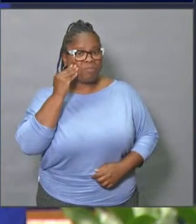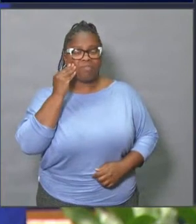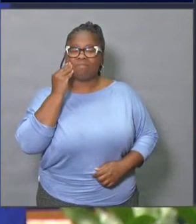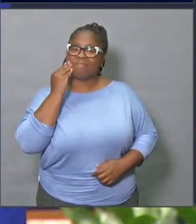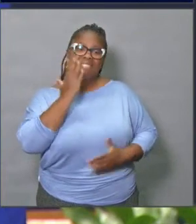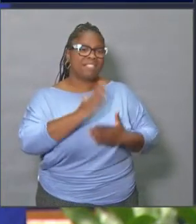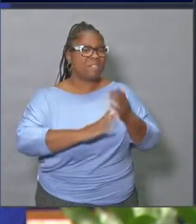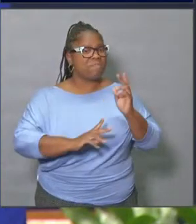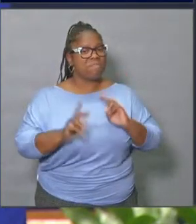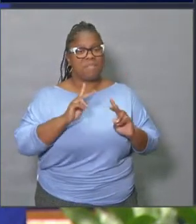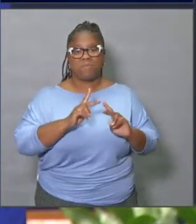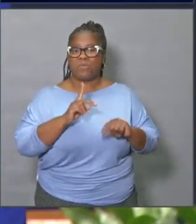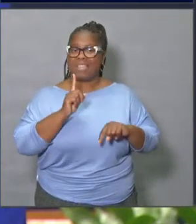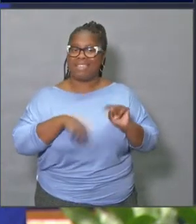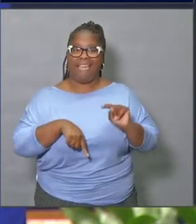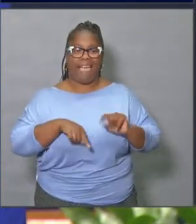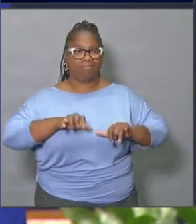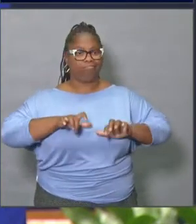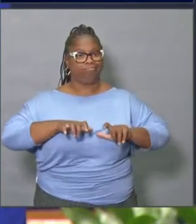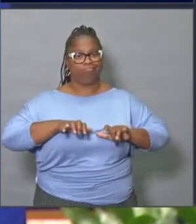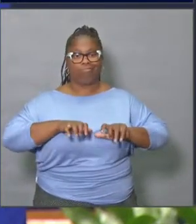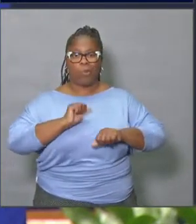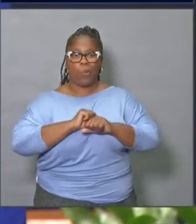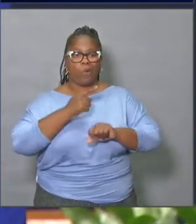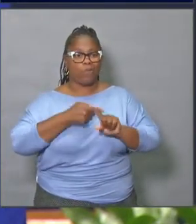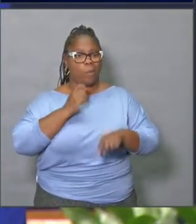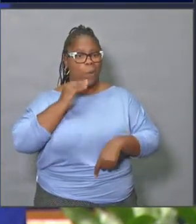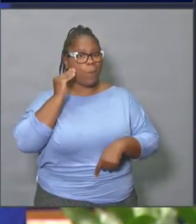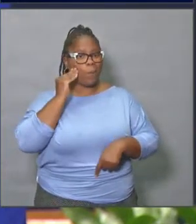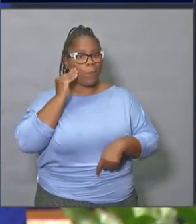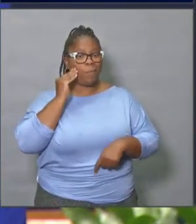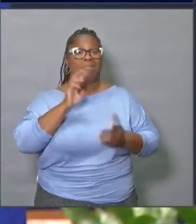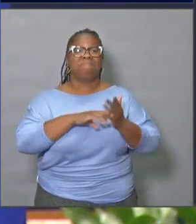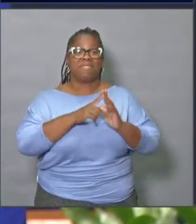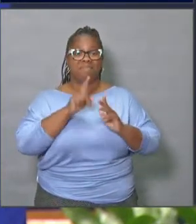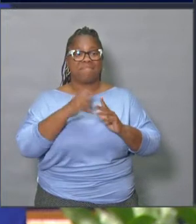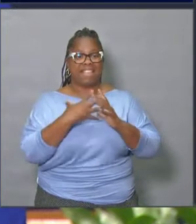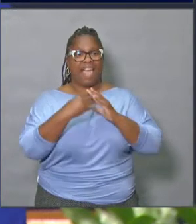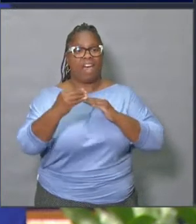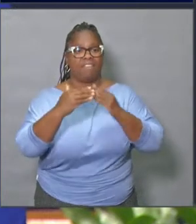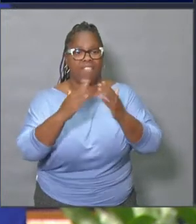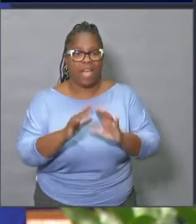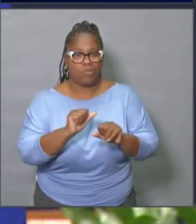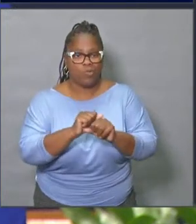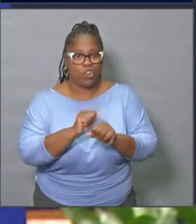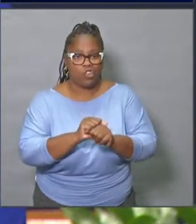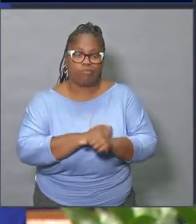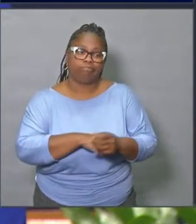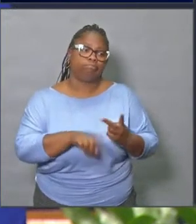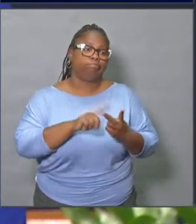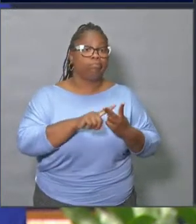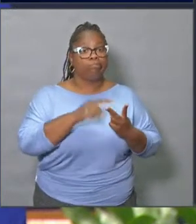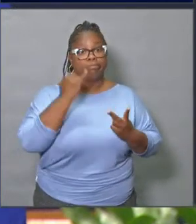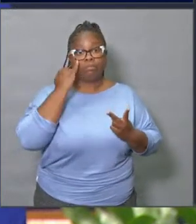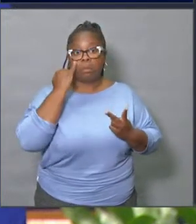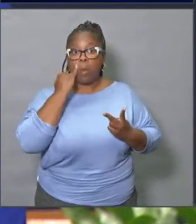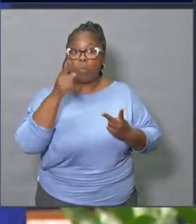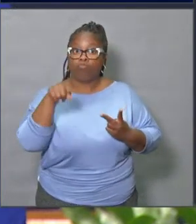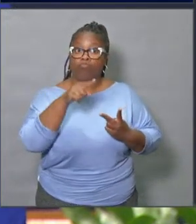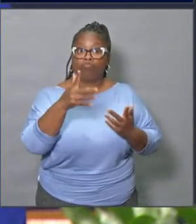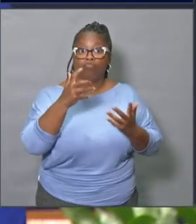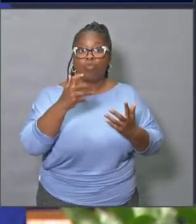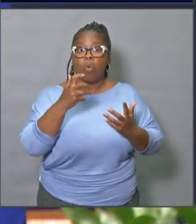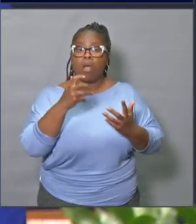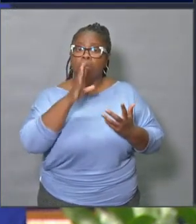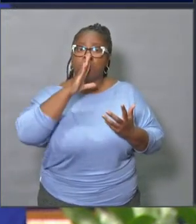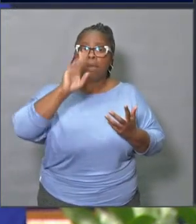the privilege of being able to telework, and they have to leave their home to work. Many people wish to lend their voice in the fight for justice that